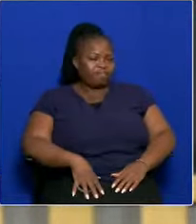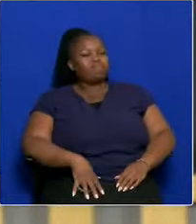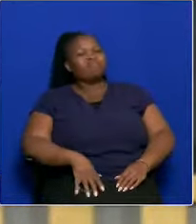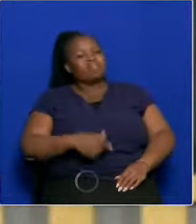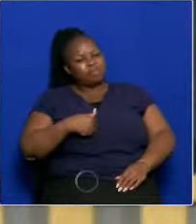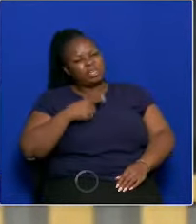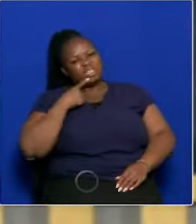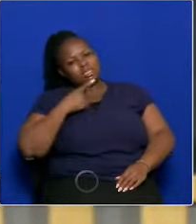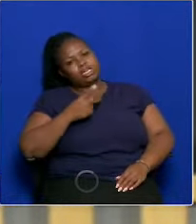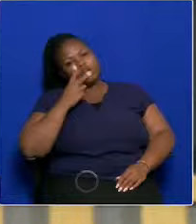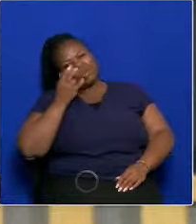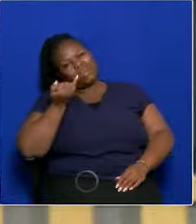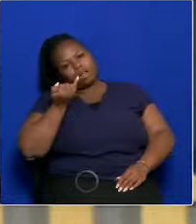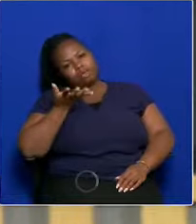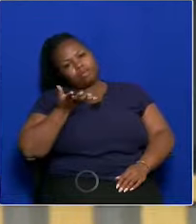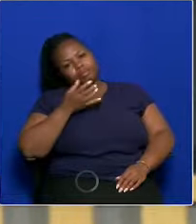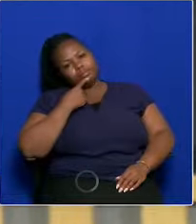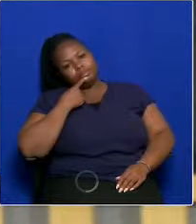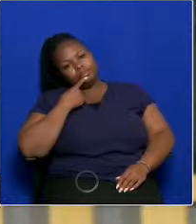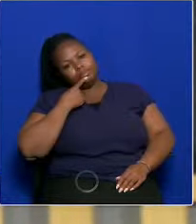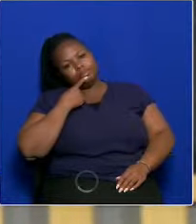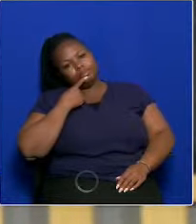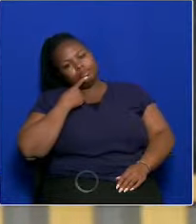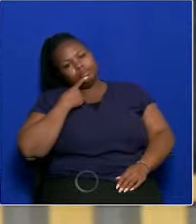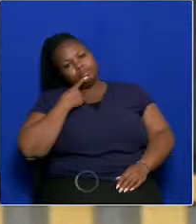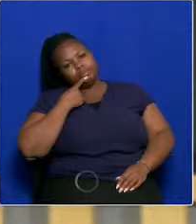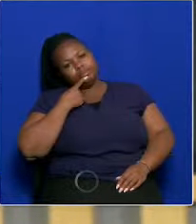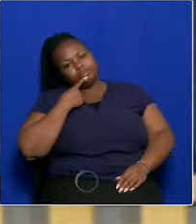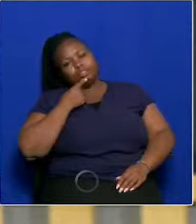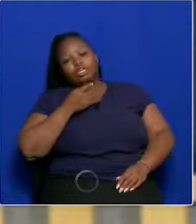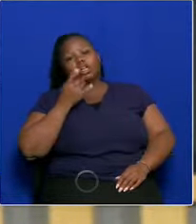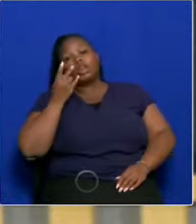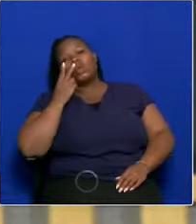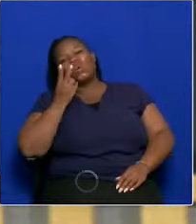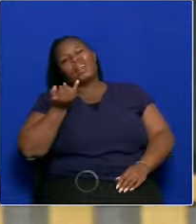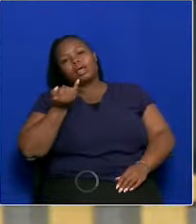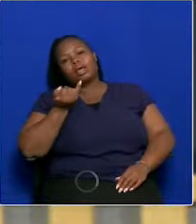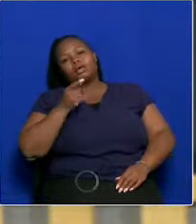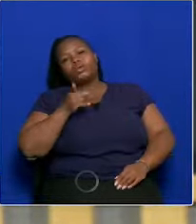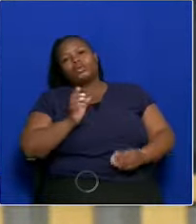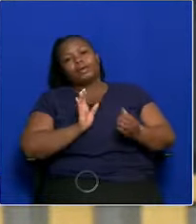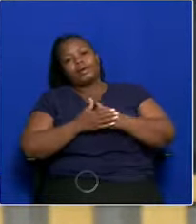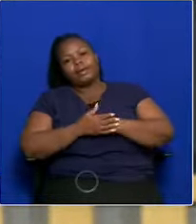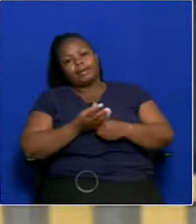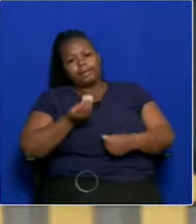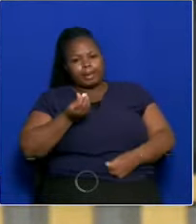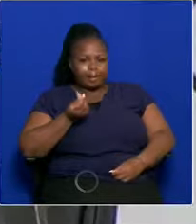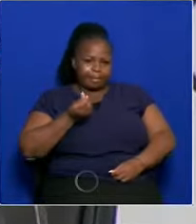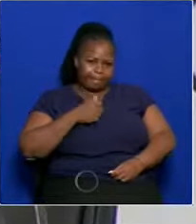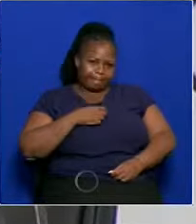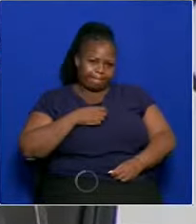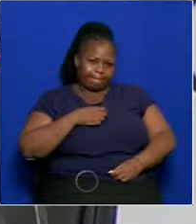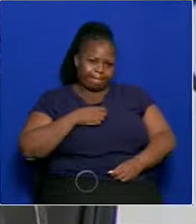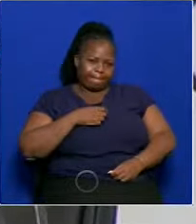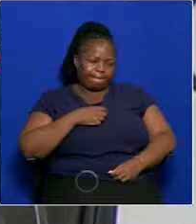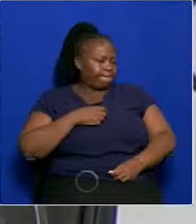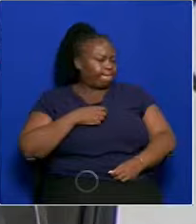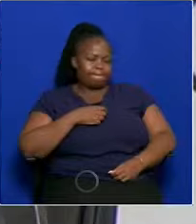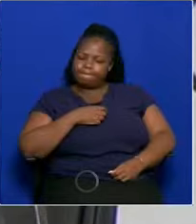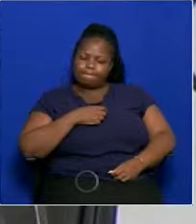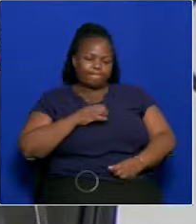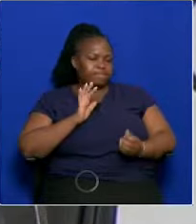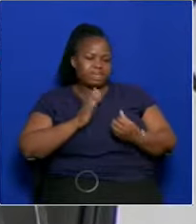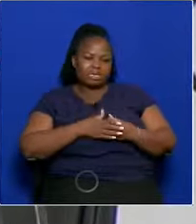looks. That's all I'm saying to you, that it looks like you were hiding money, the No, I source was of the money. I was to not yourself. hiding anything.